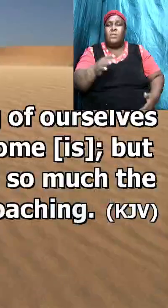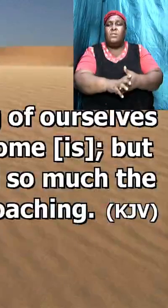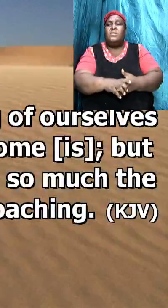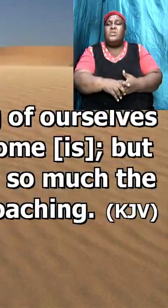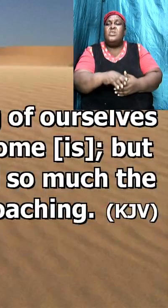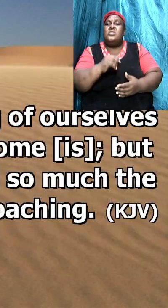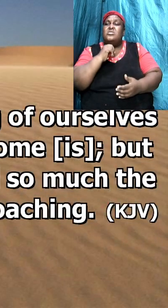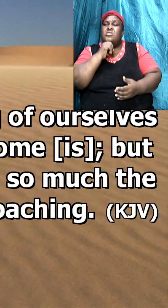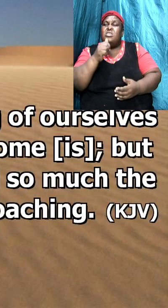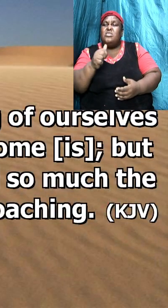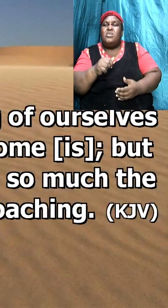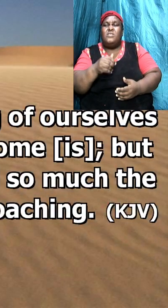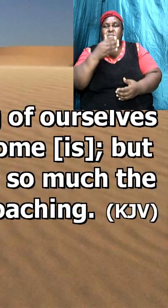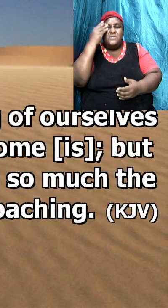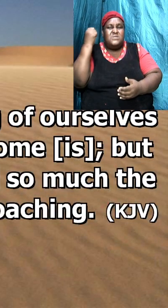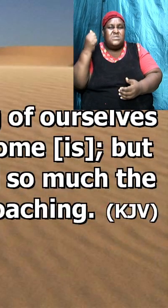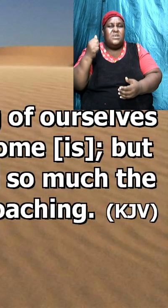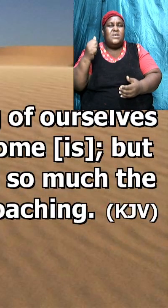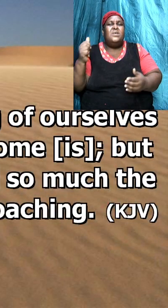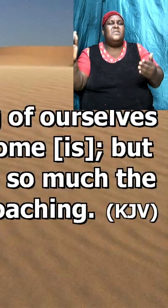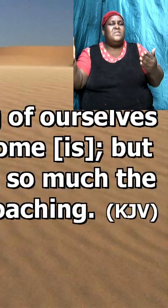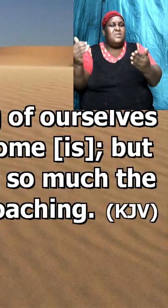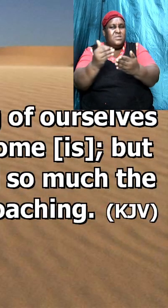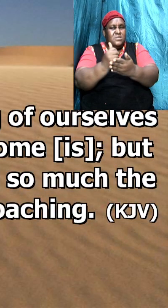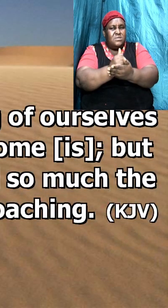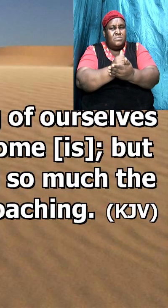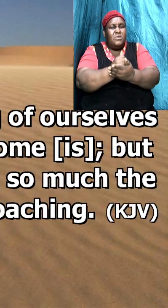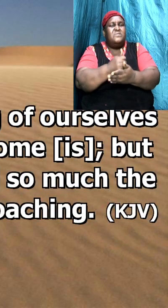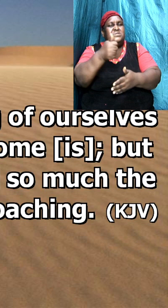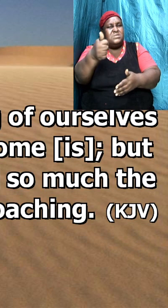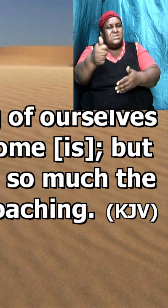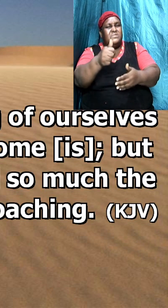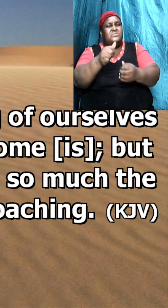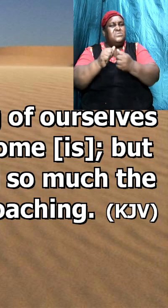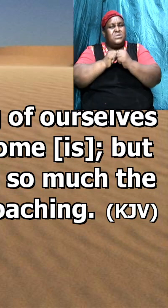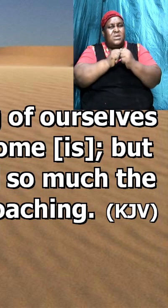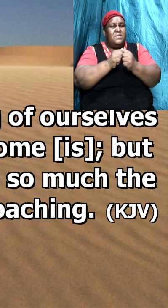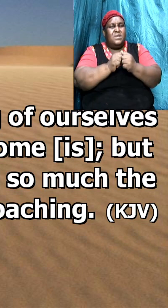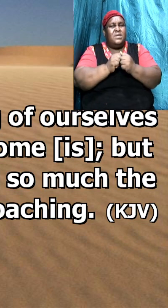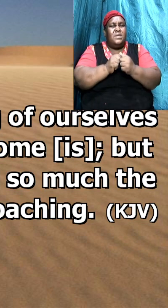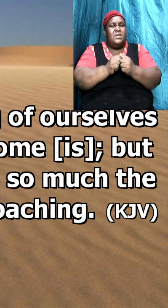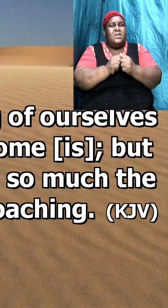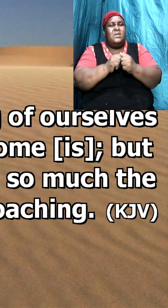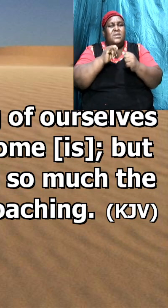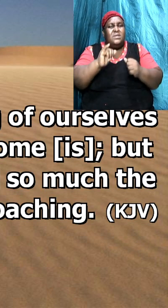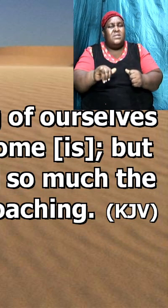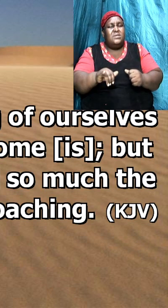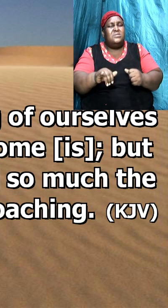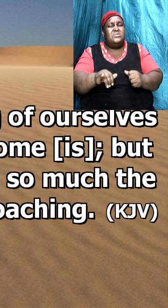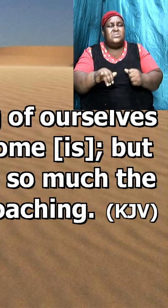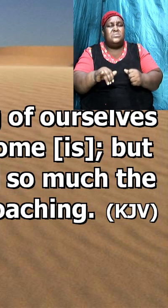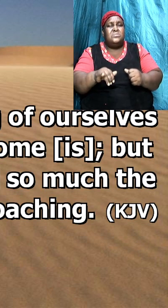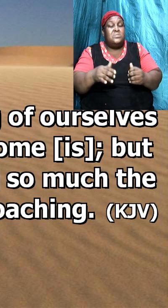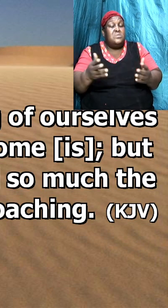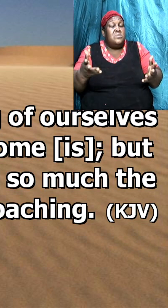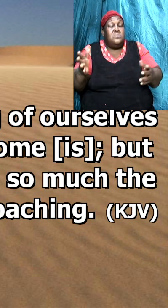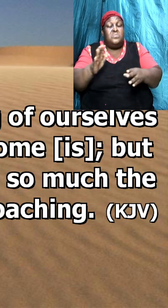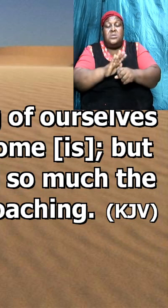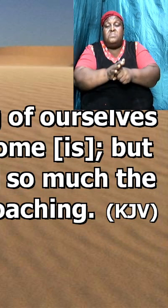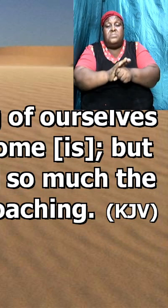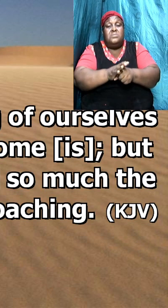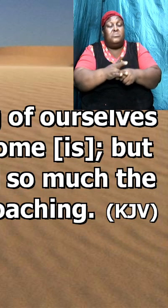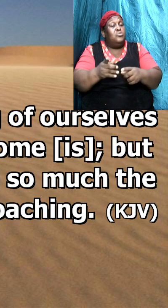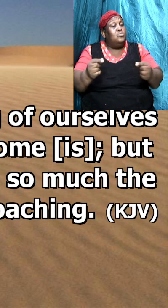Not forsaking the assembling of ourselves together. And this is what the coronavirus is doing, you know. It is causing